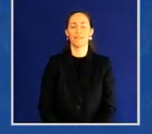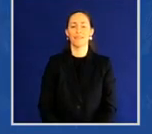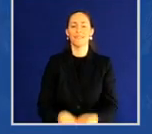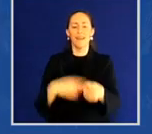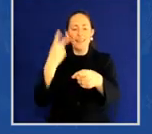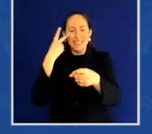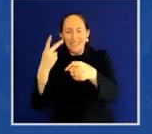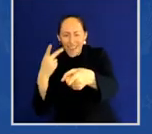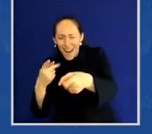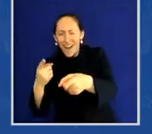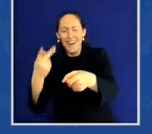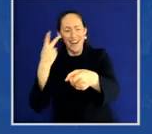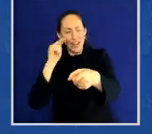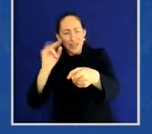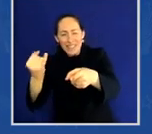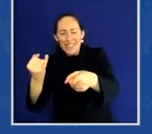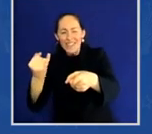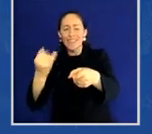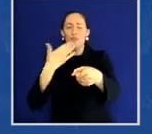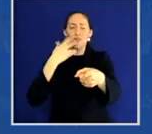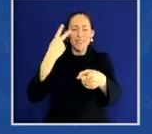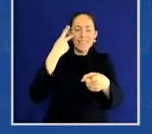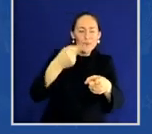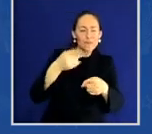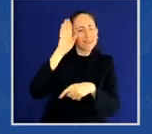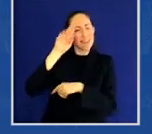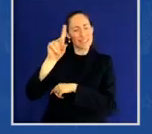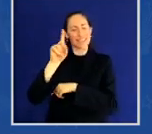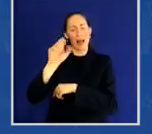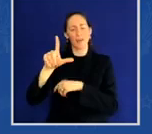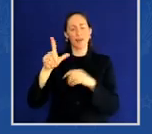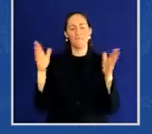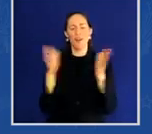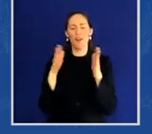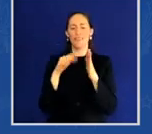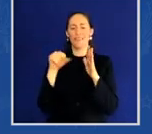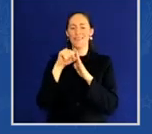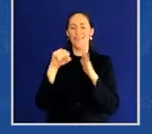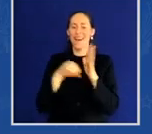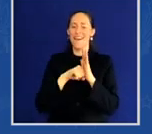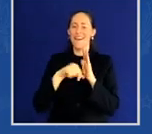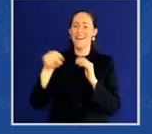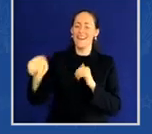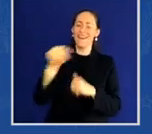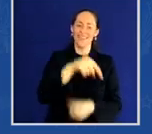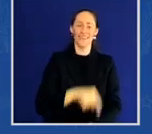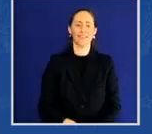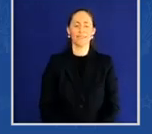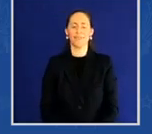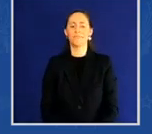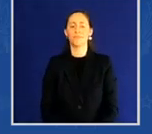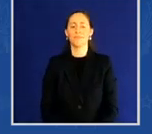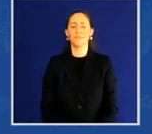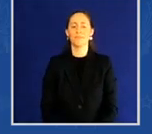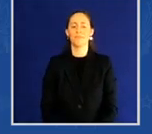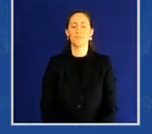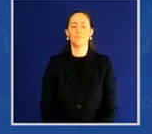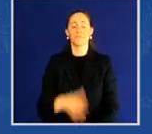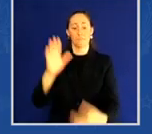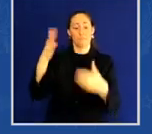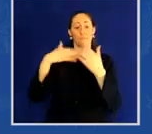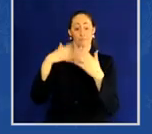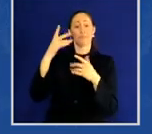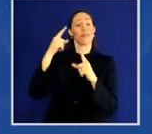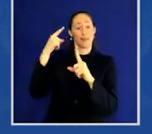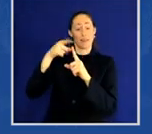so small, it is a constitutional, there was a case in the Supreme Court. Delaware, the state of, owns the Delaware River